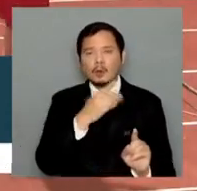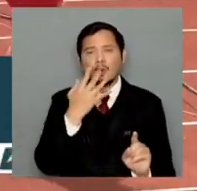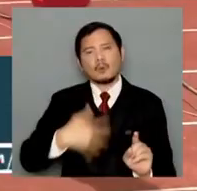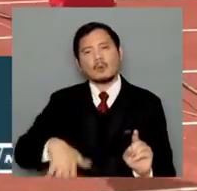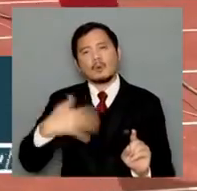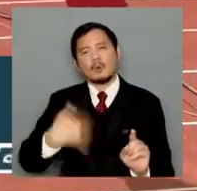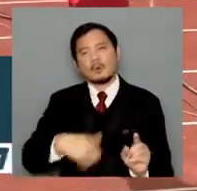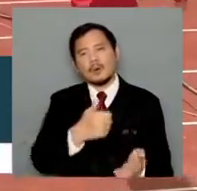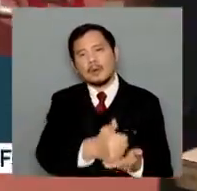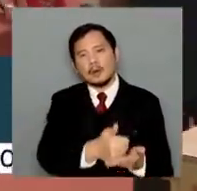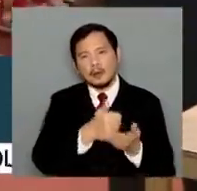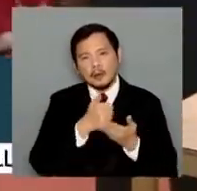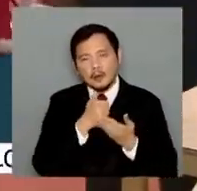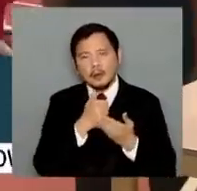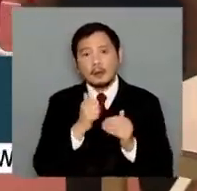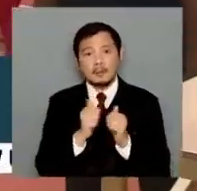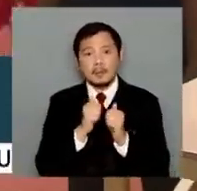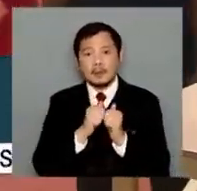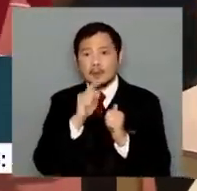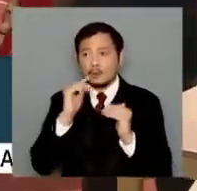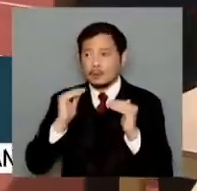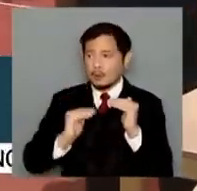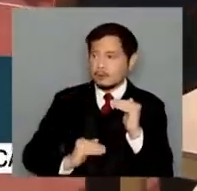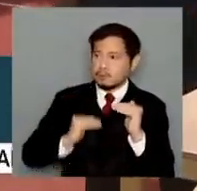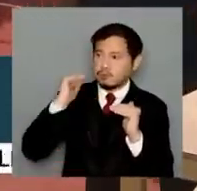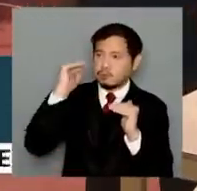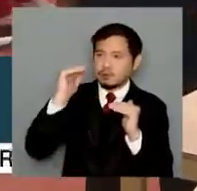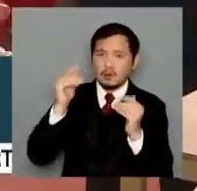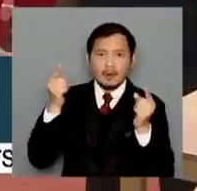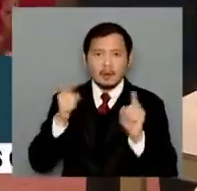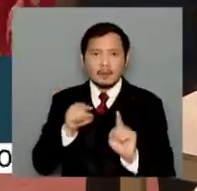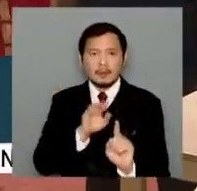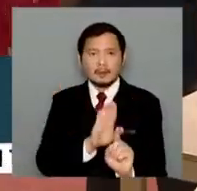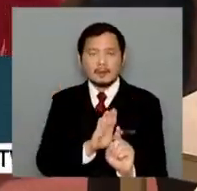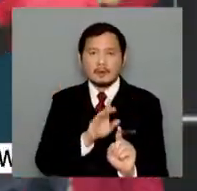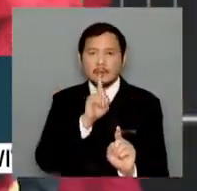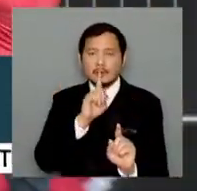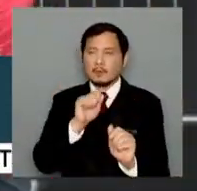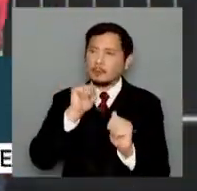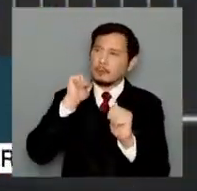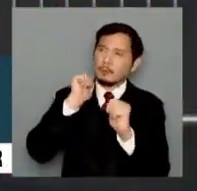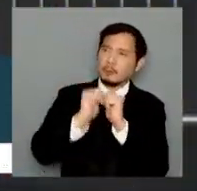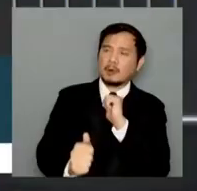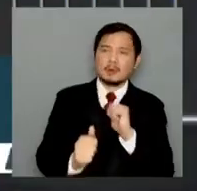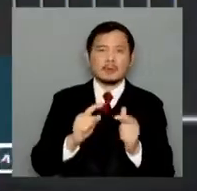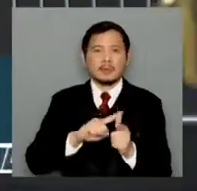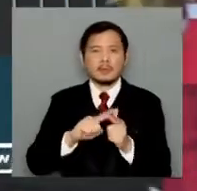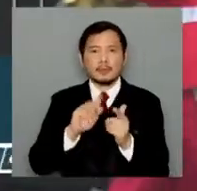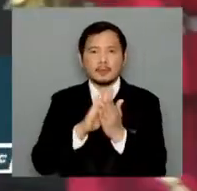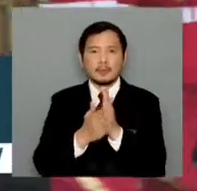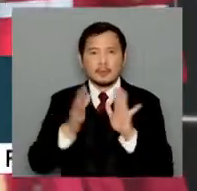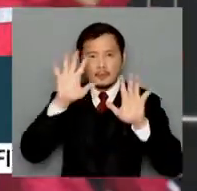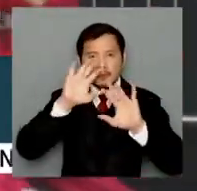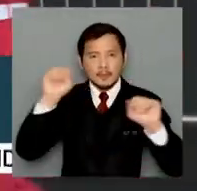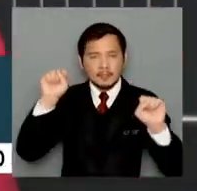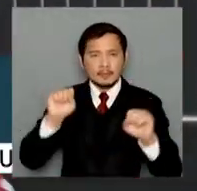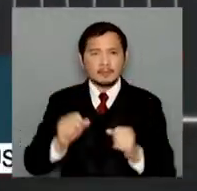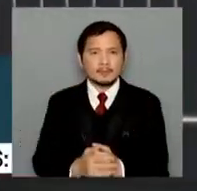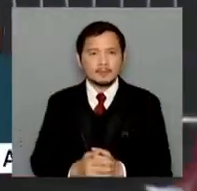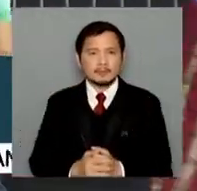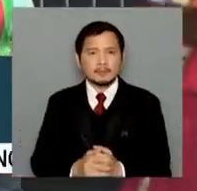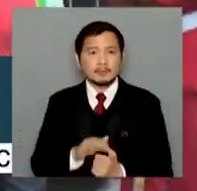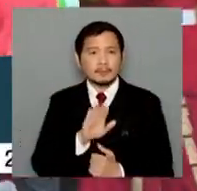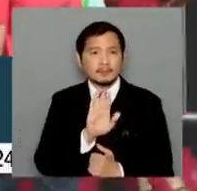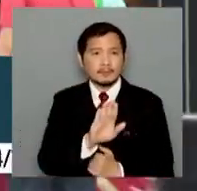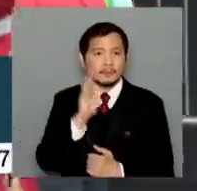had a majority, an overwhelming majority of votes that catapulted him to the presidency in the recently concluded polls. In his speech